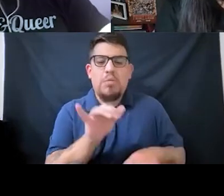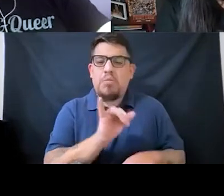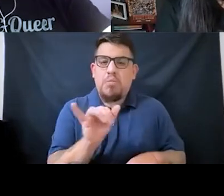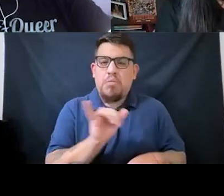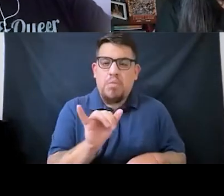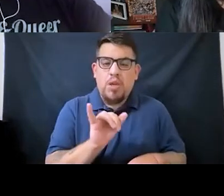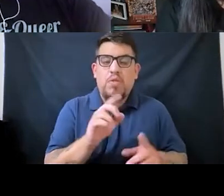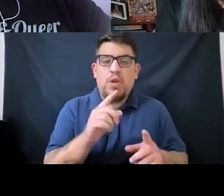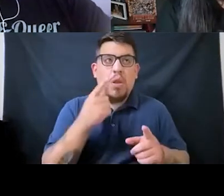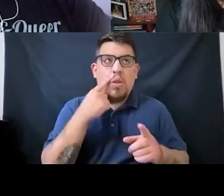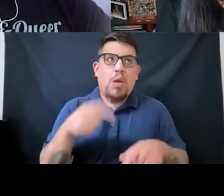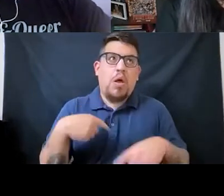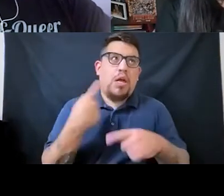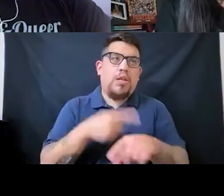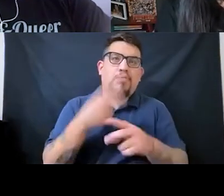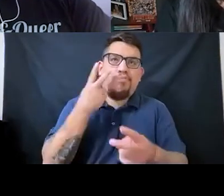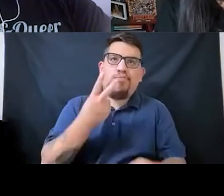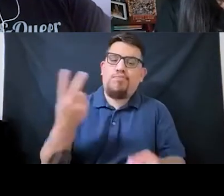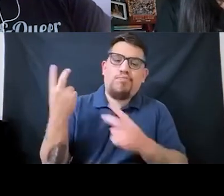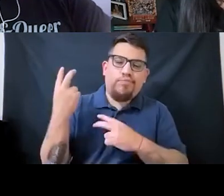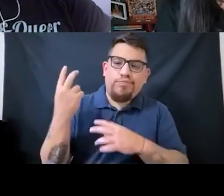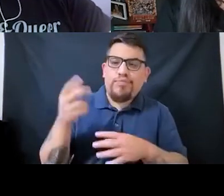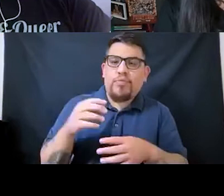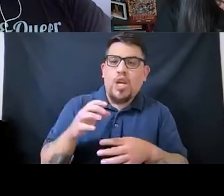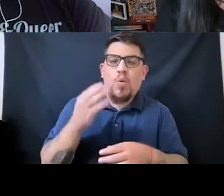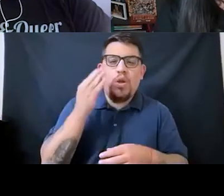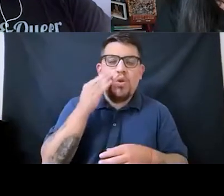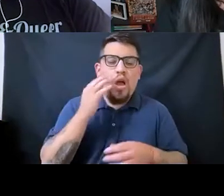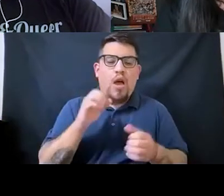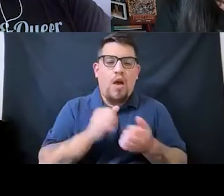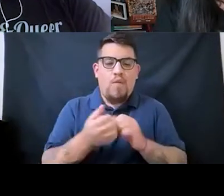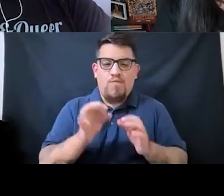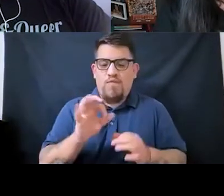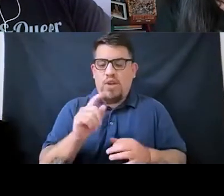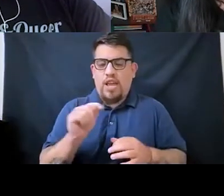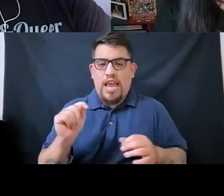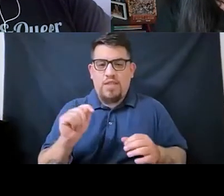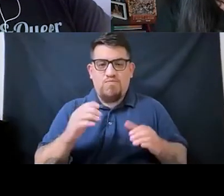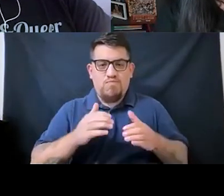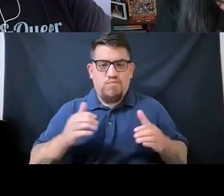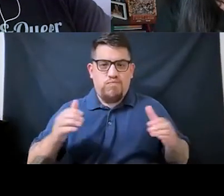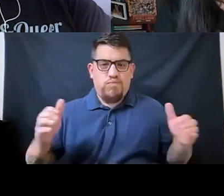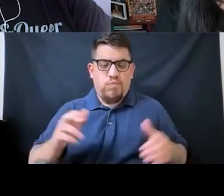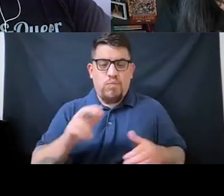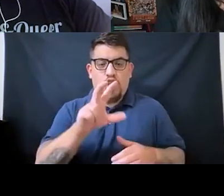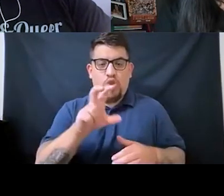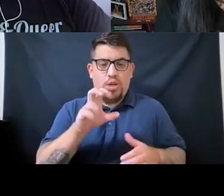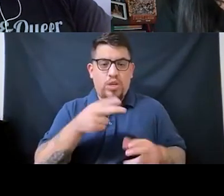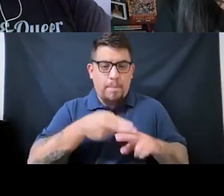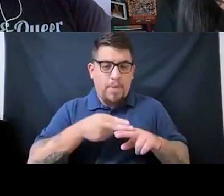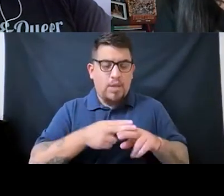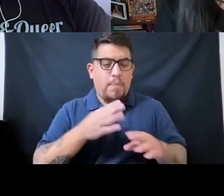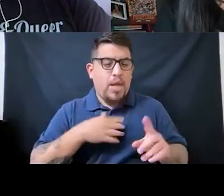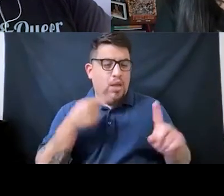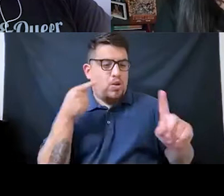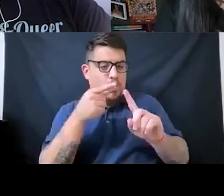can remember. He wants to know how fat I want to get. I tell him 300 pounds is my first major goal. He